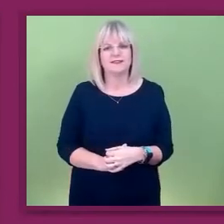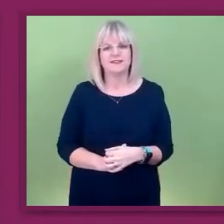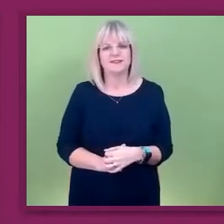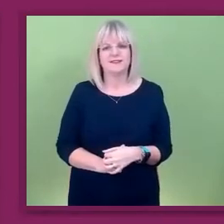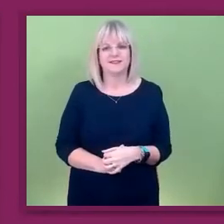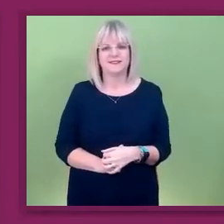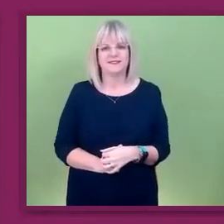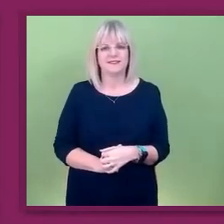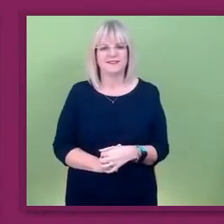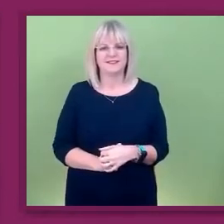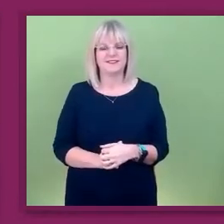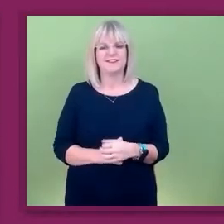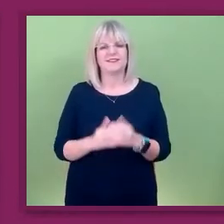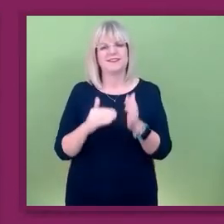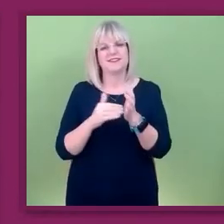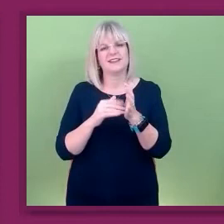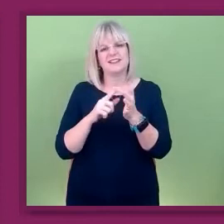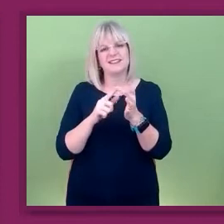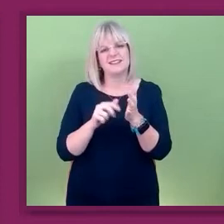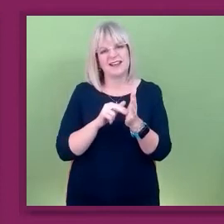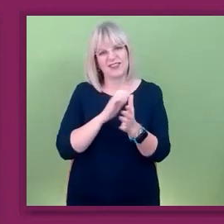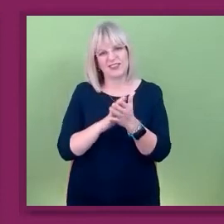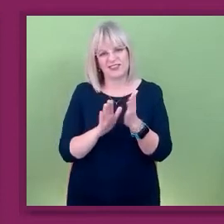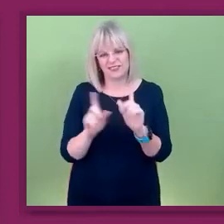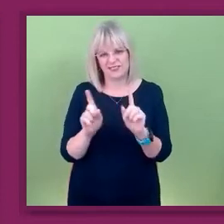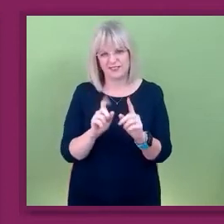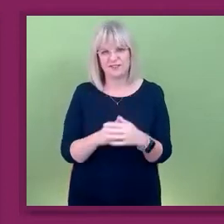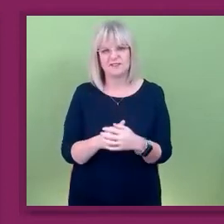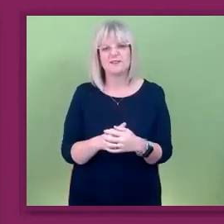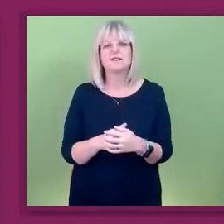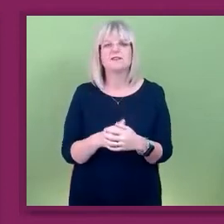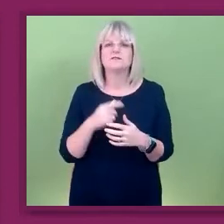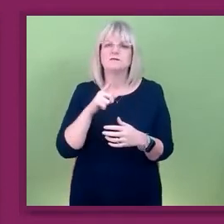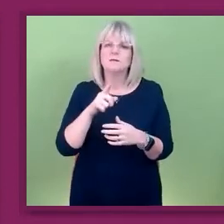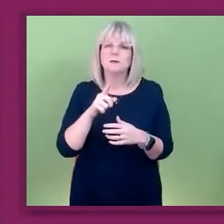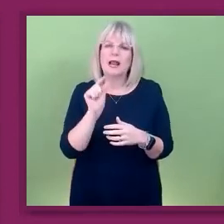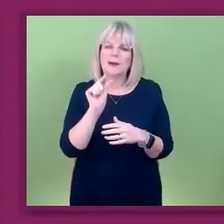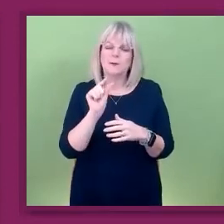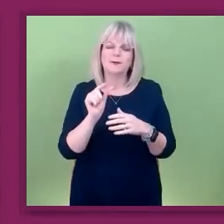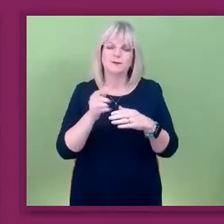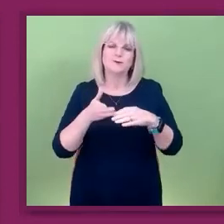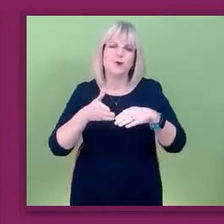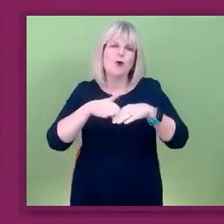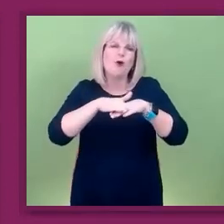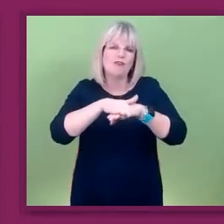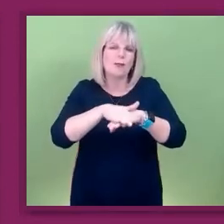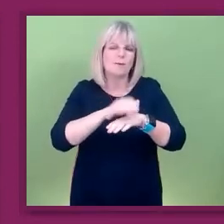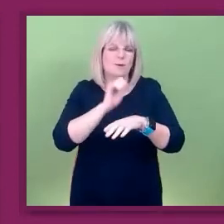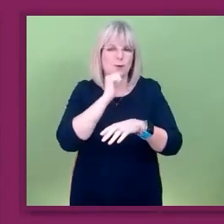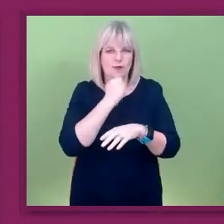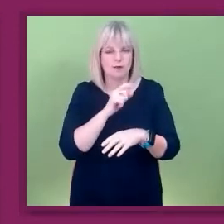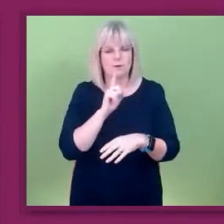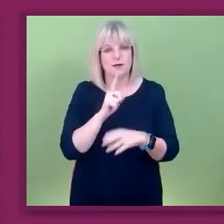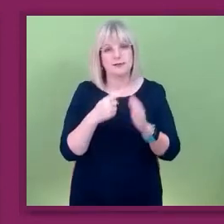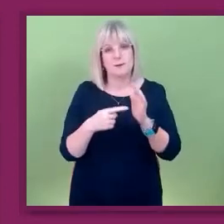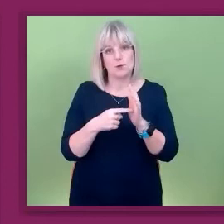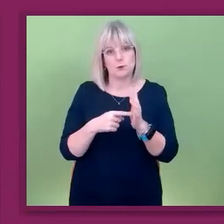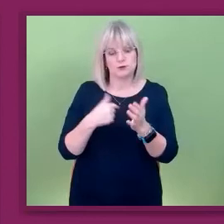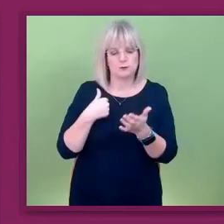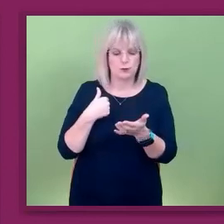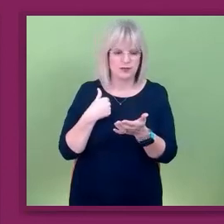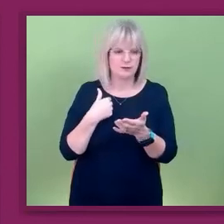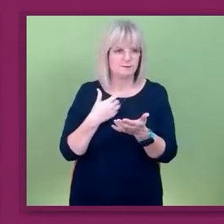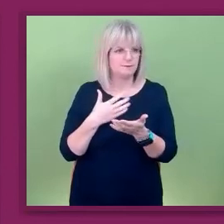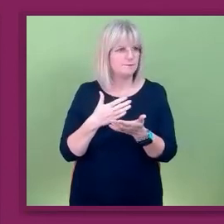thanks. So there will be a bit of an overlap, but it's really important we spur that collective effort to turn the intent of many